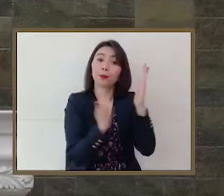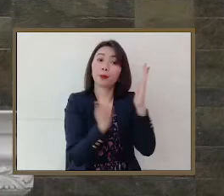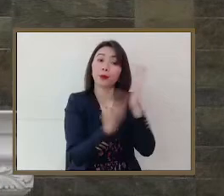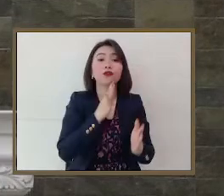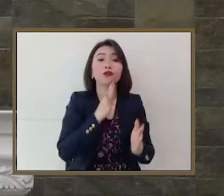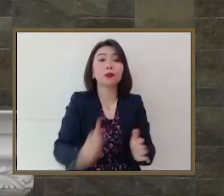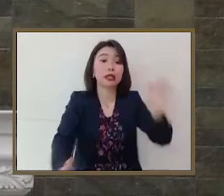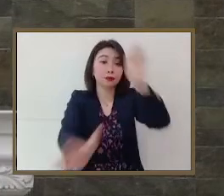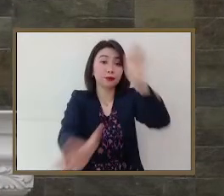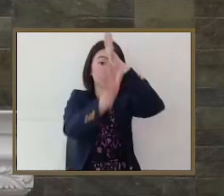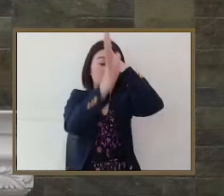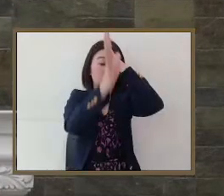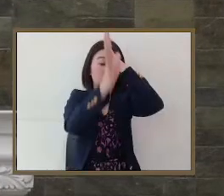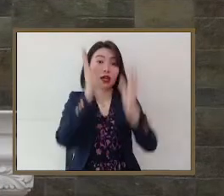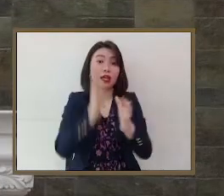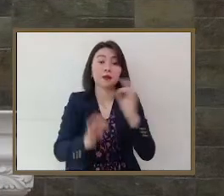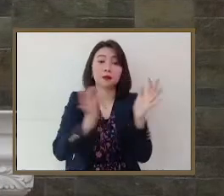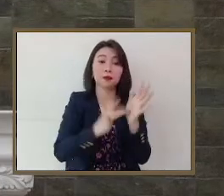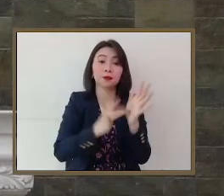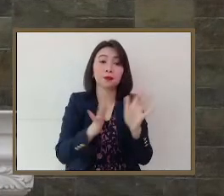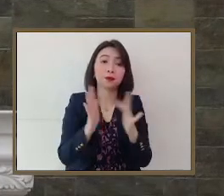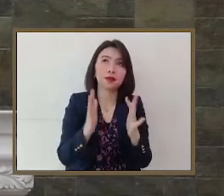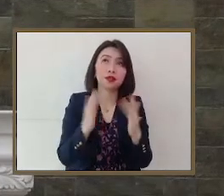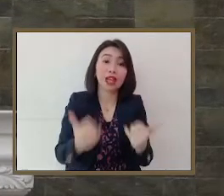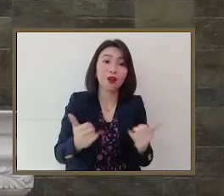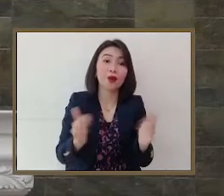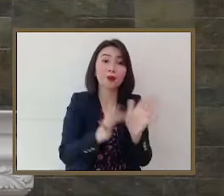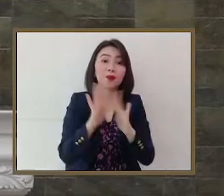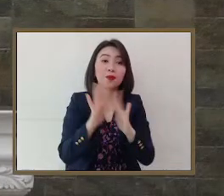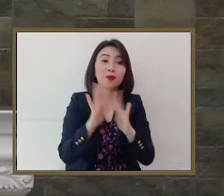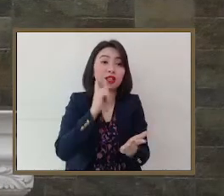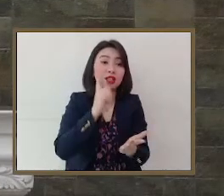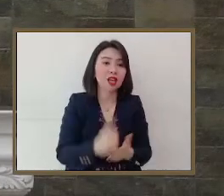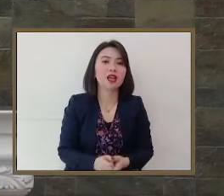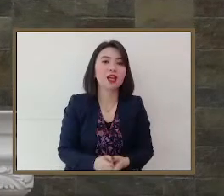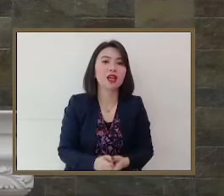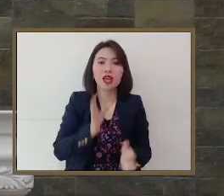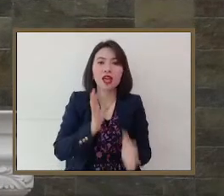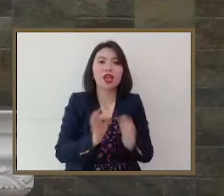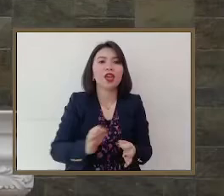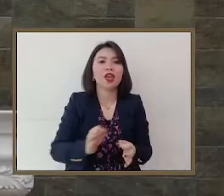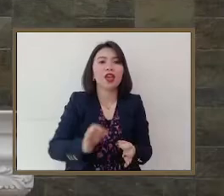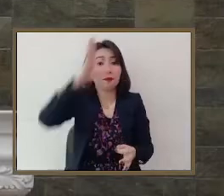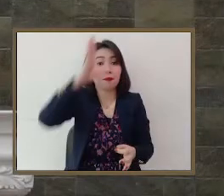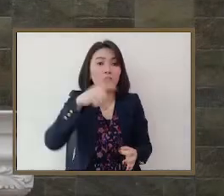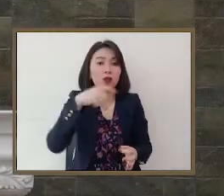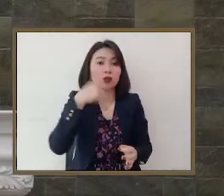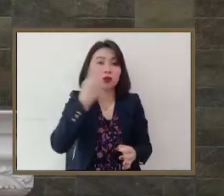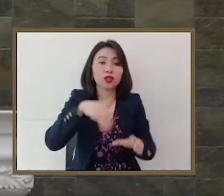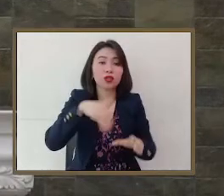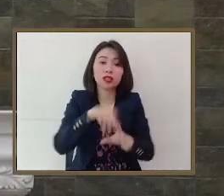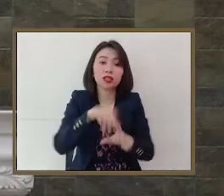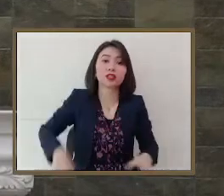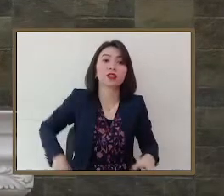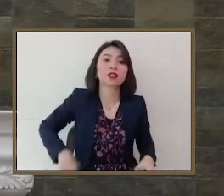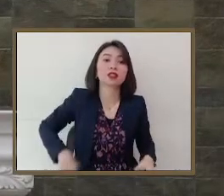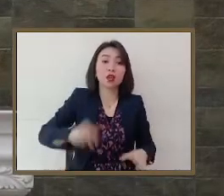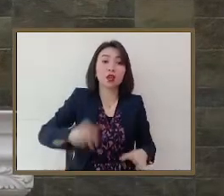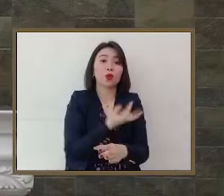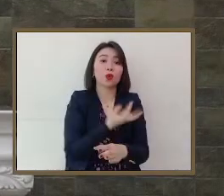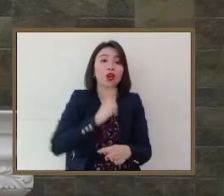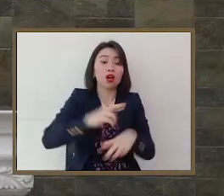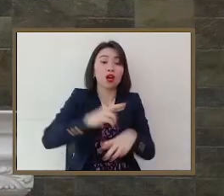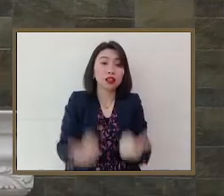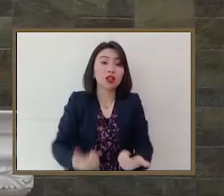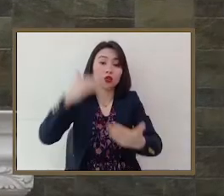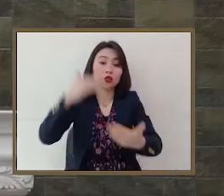the Bible says if any man be in Christ, he is a new creature, truly you are a new creature. But as